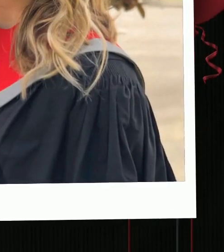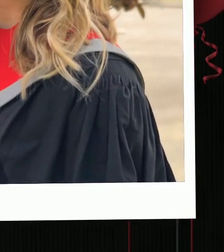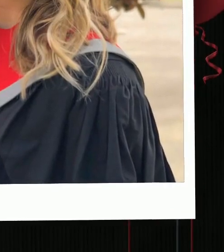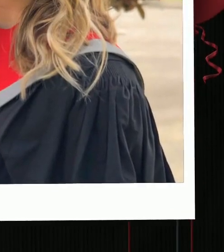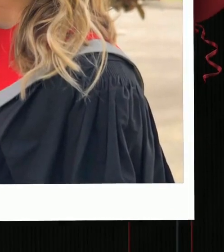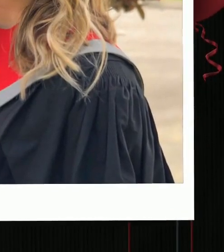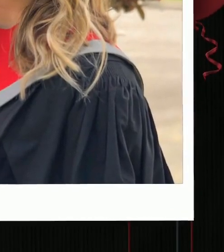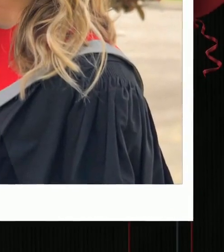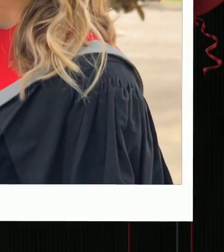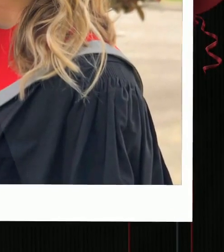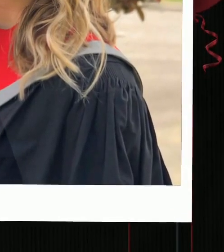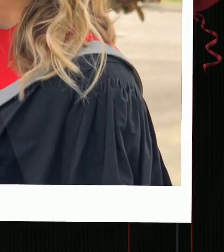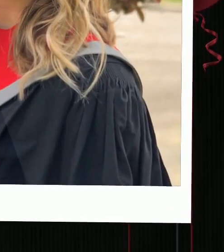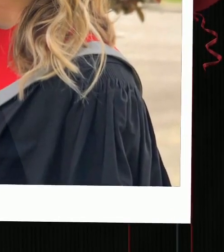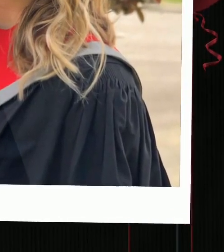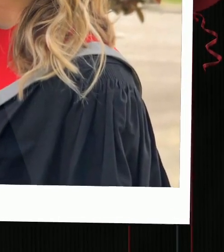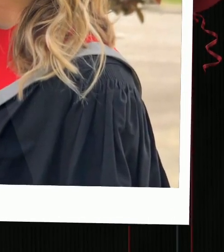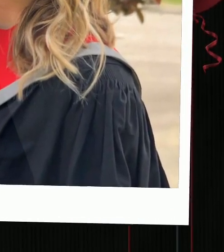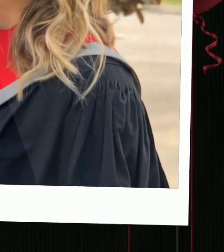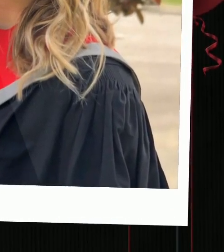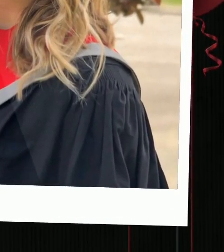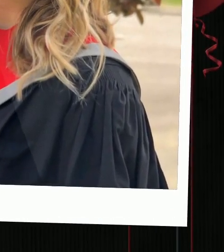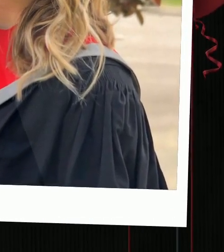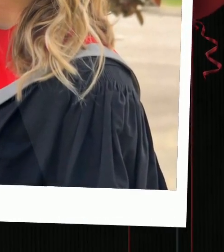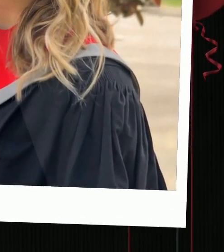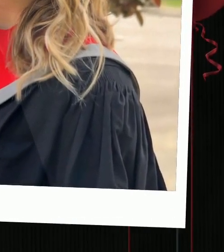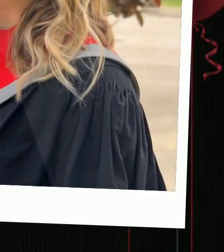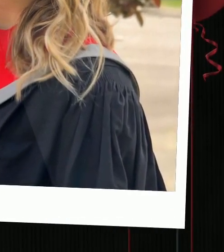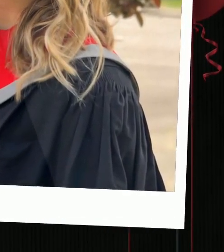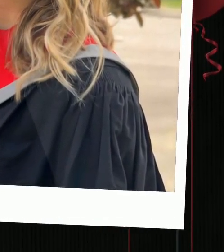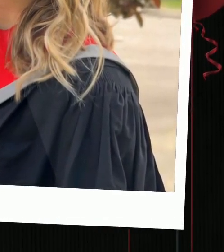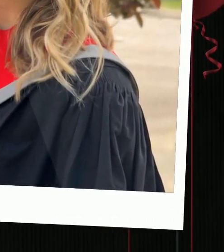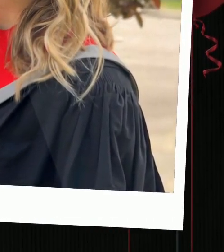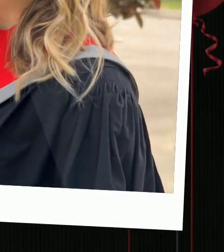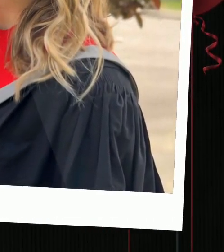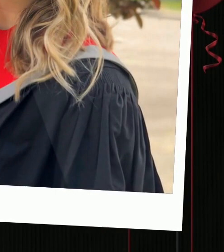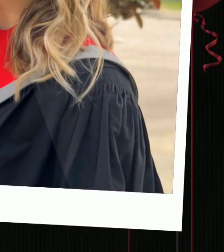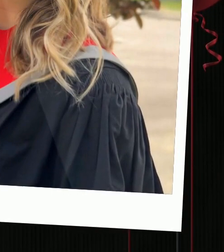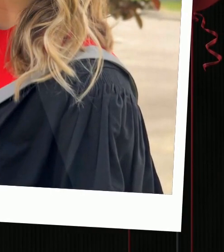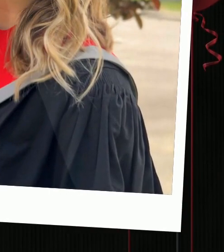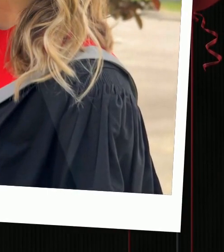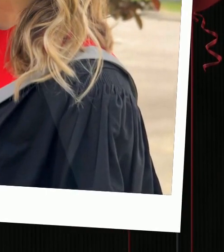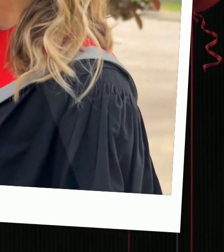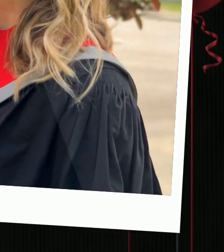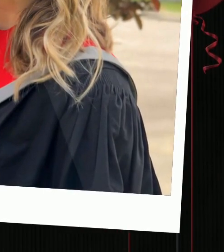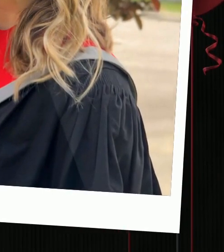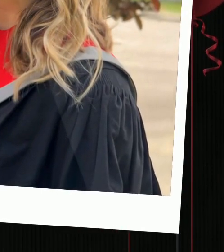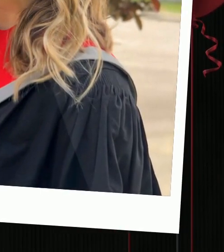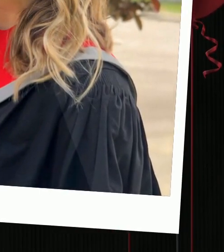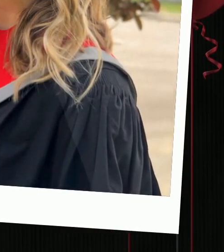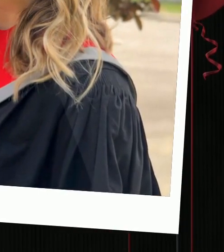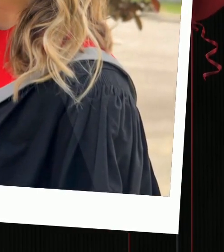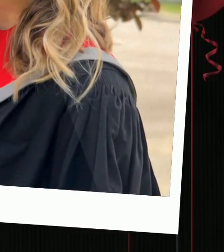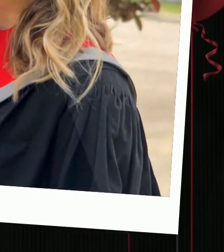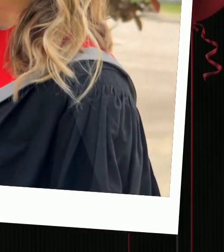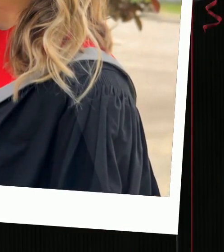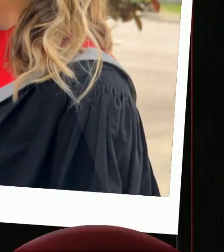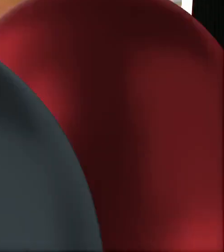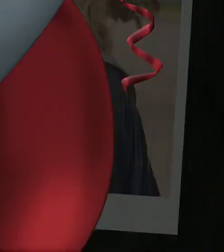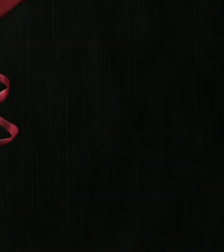Anna Sorensen, Bachelors of Arts in Strategic Communication, summa cum